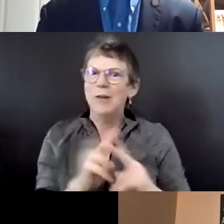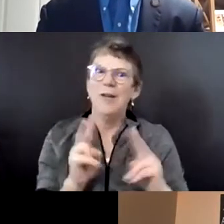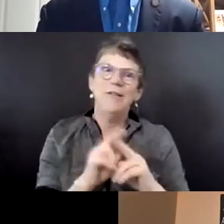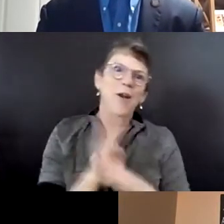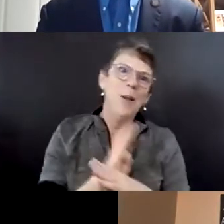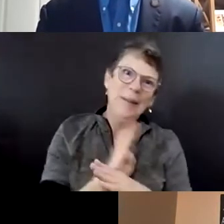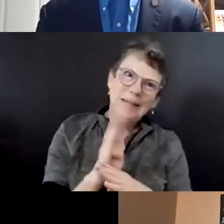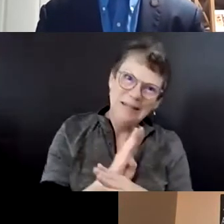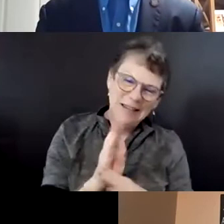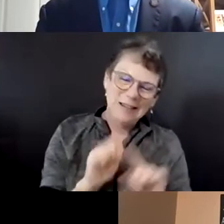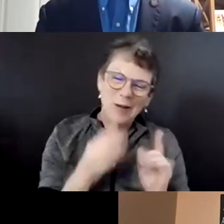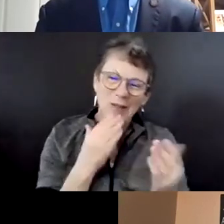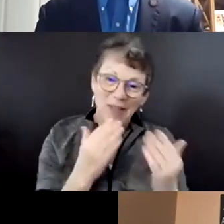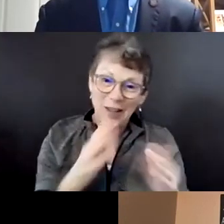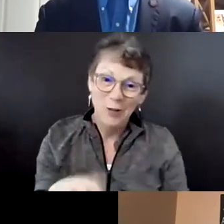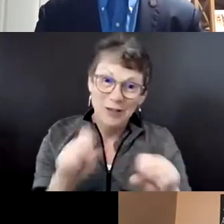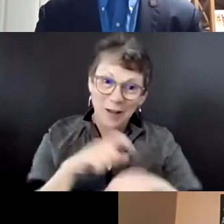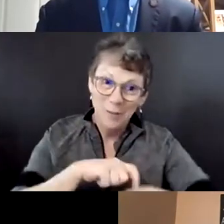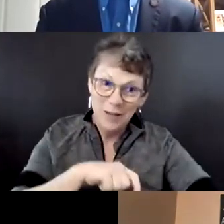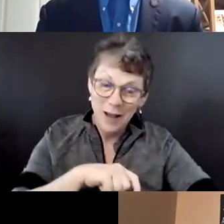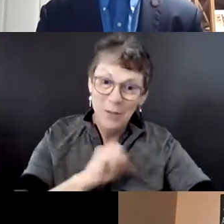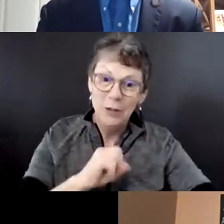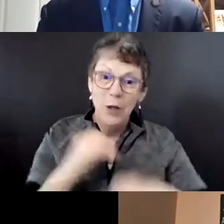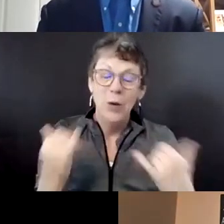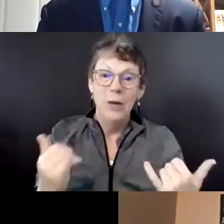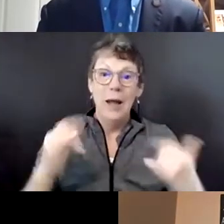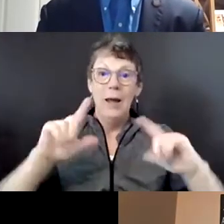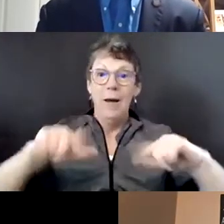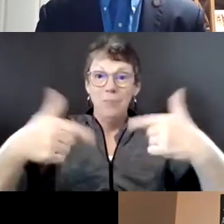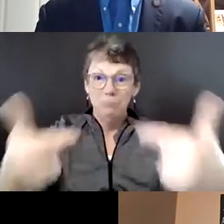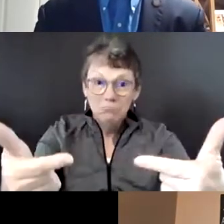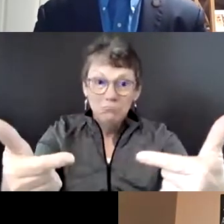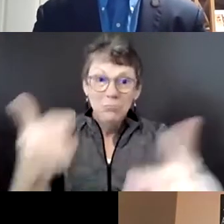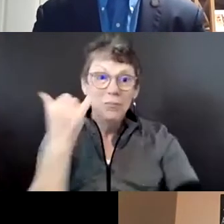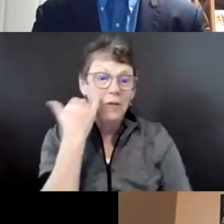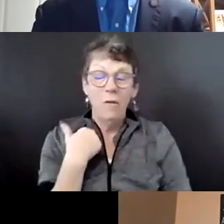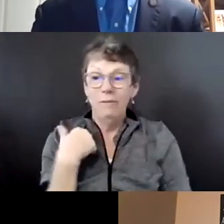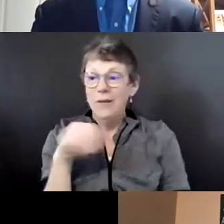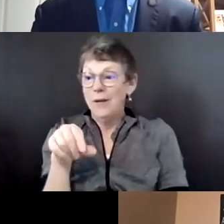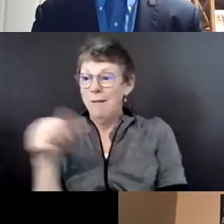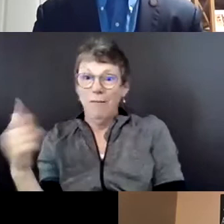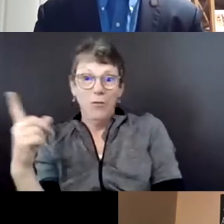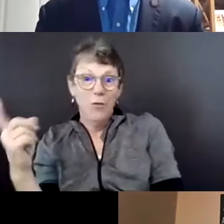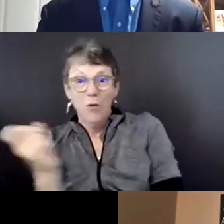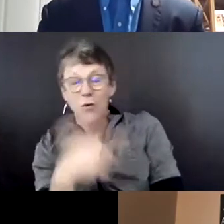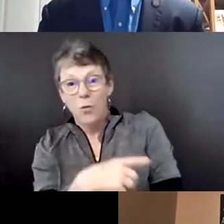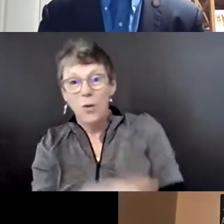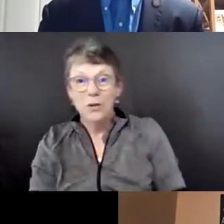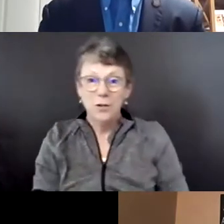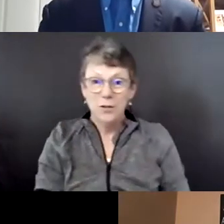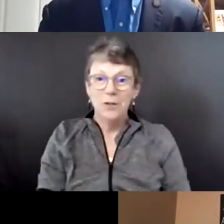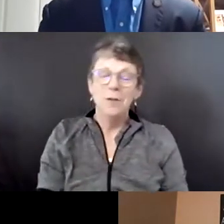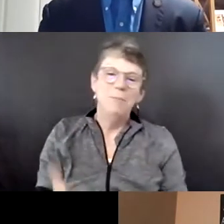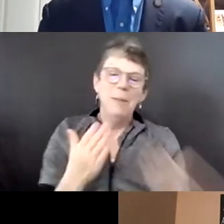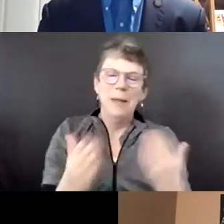us. And now I want to turn it over to any of our guests. If you guys have any questions, maybe not as intense as the question I asked,